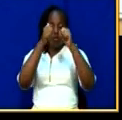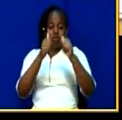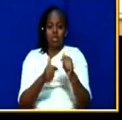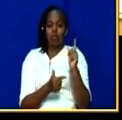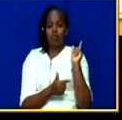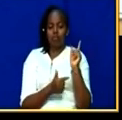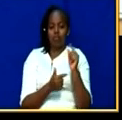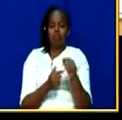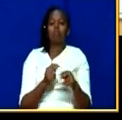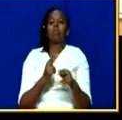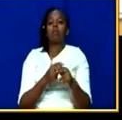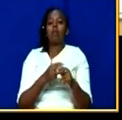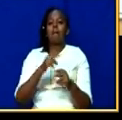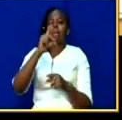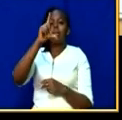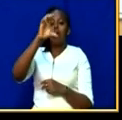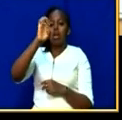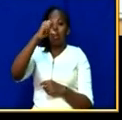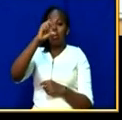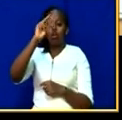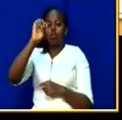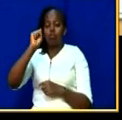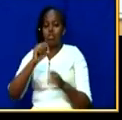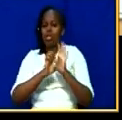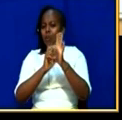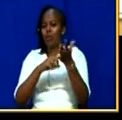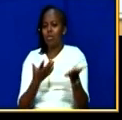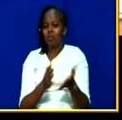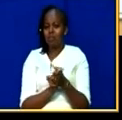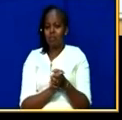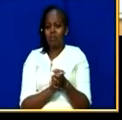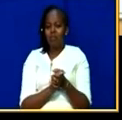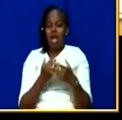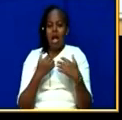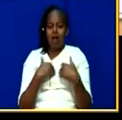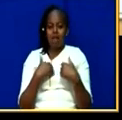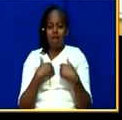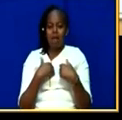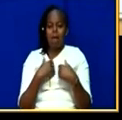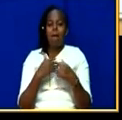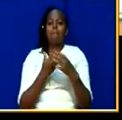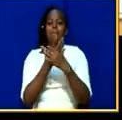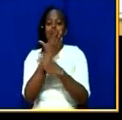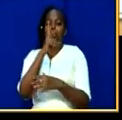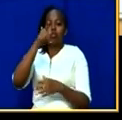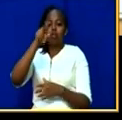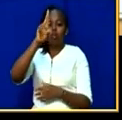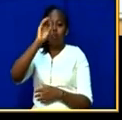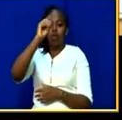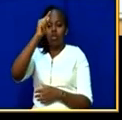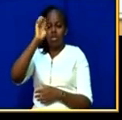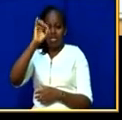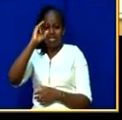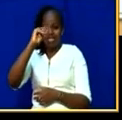legumes. Legumes. Examples of legumes. Oh, I remember. These are We the had proteins, plant proteins. I remember there was one that was